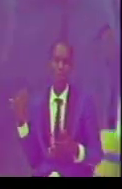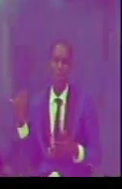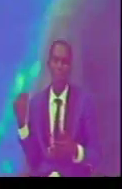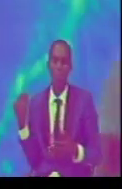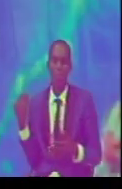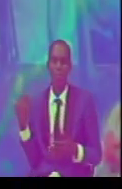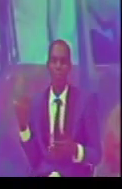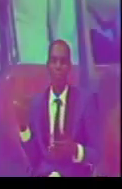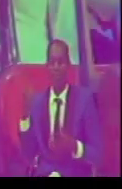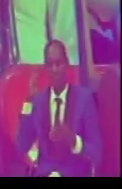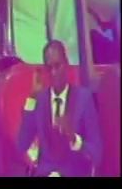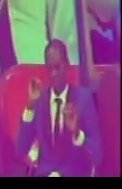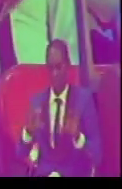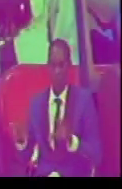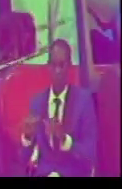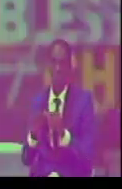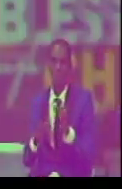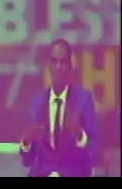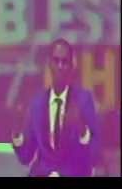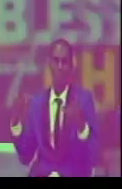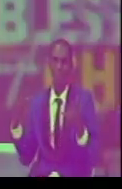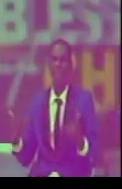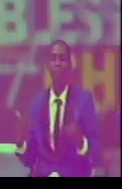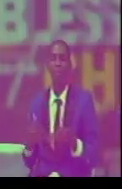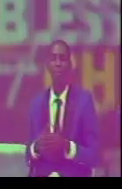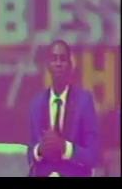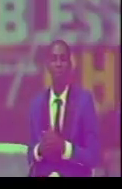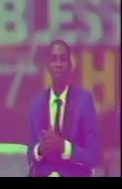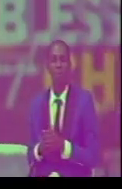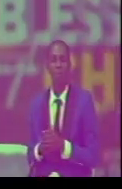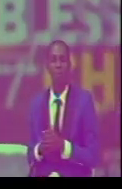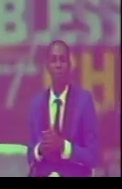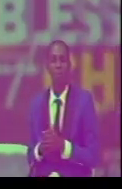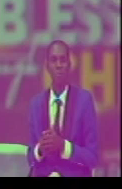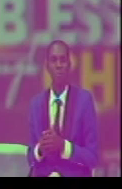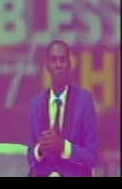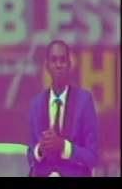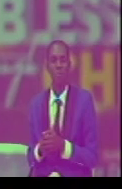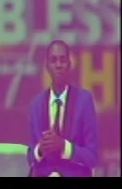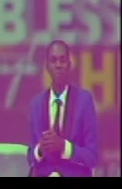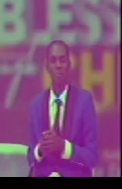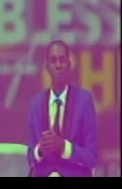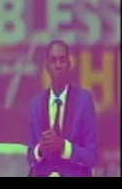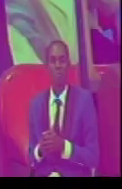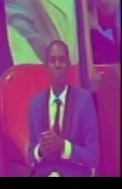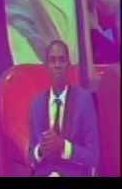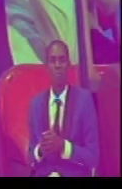Osa God. He can do anything he wants to do now.